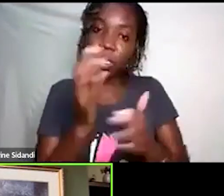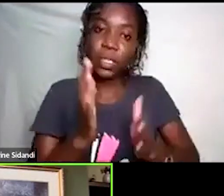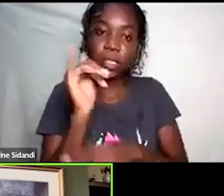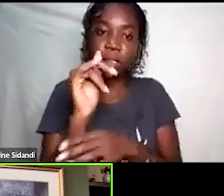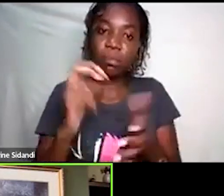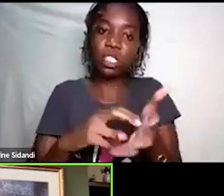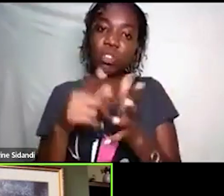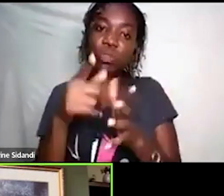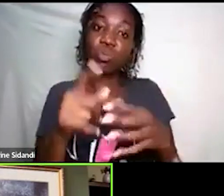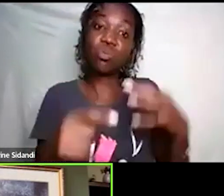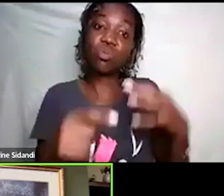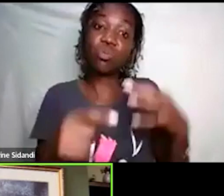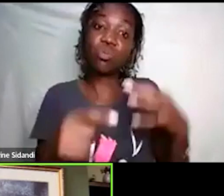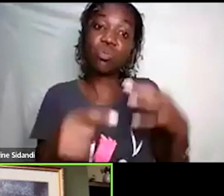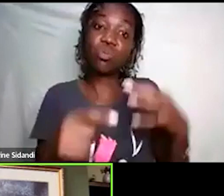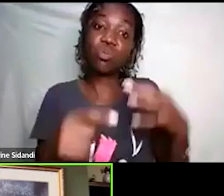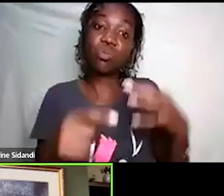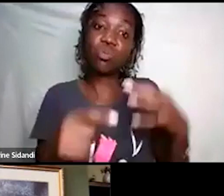to take.